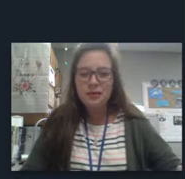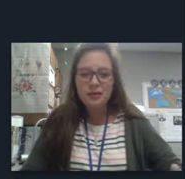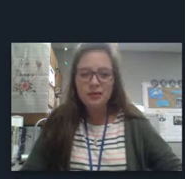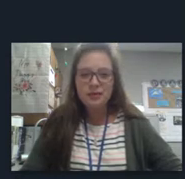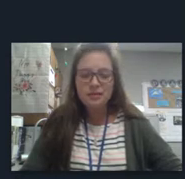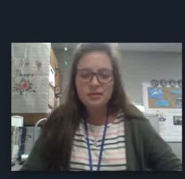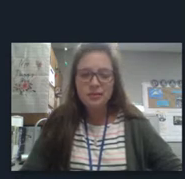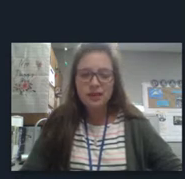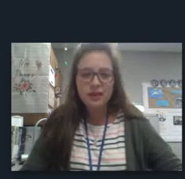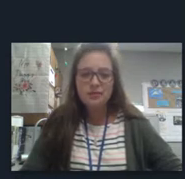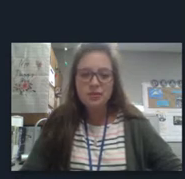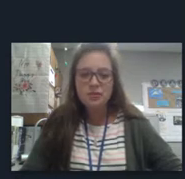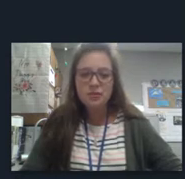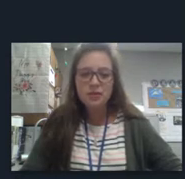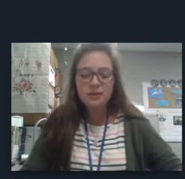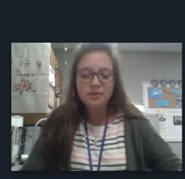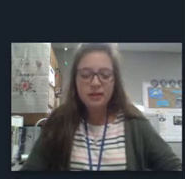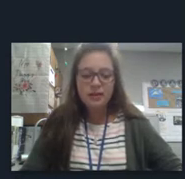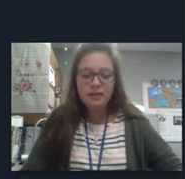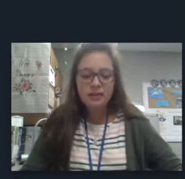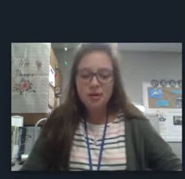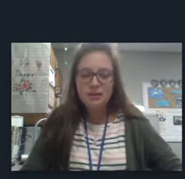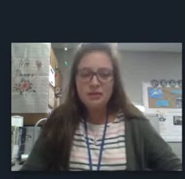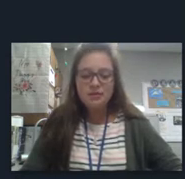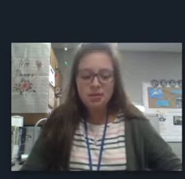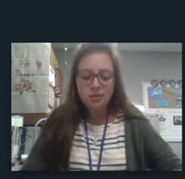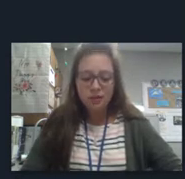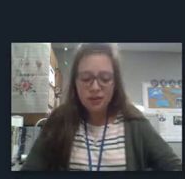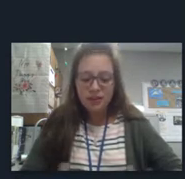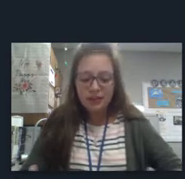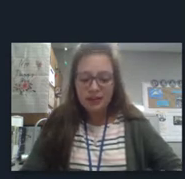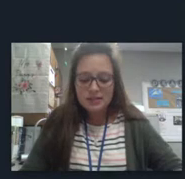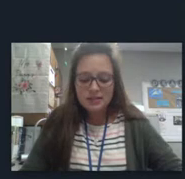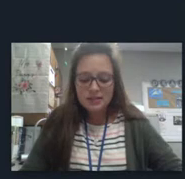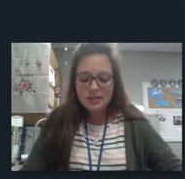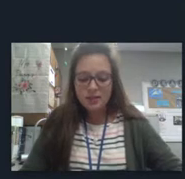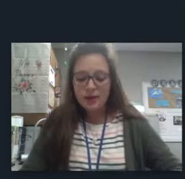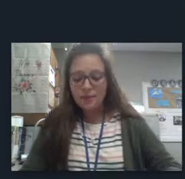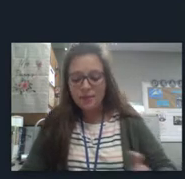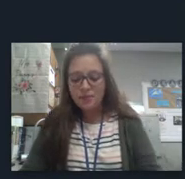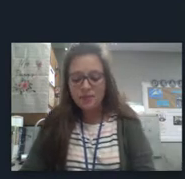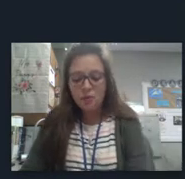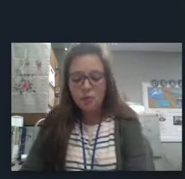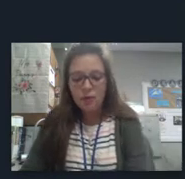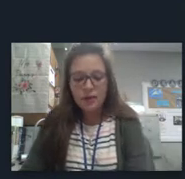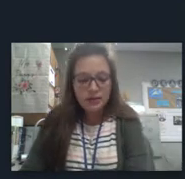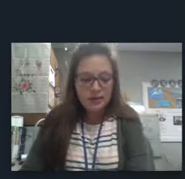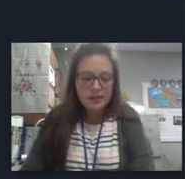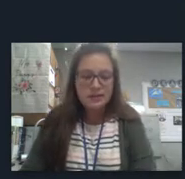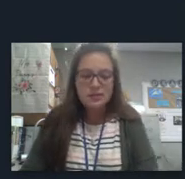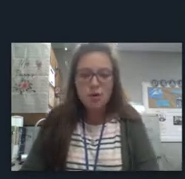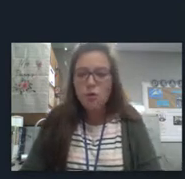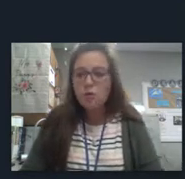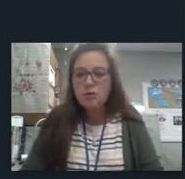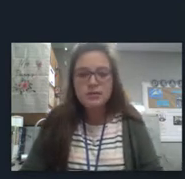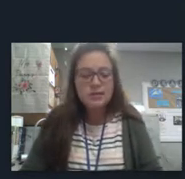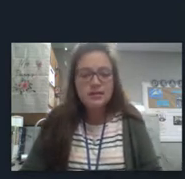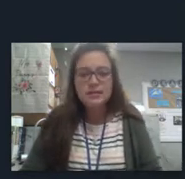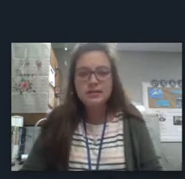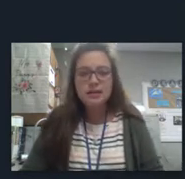topic is. We're kind of confused on what the topic is. So when you're looking at that sentence, okay, what is this